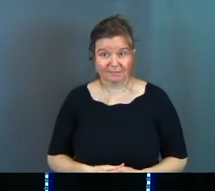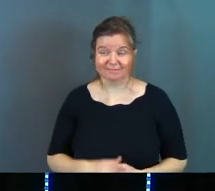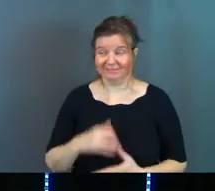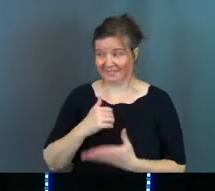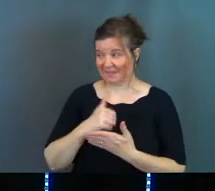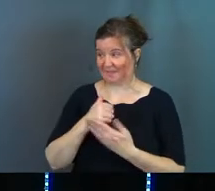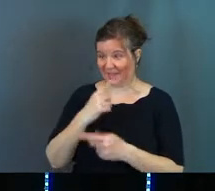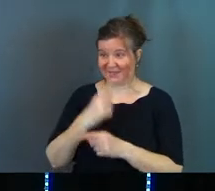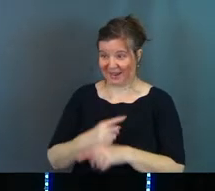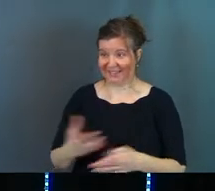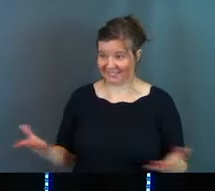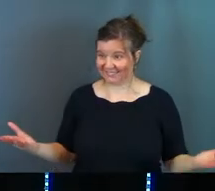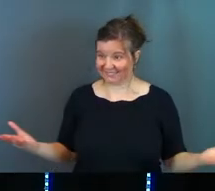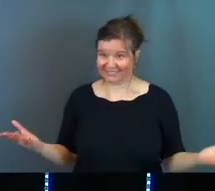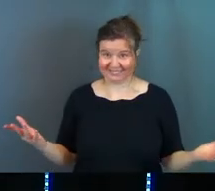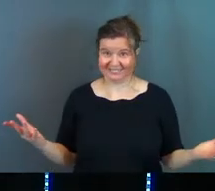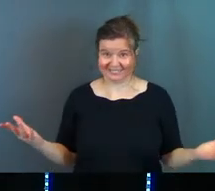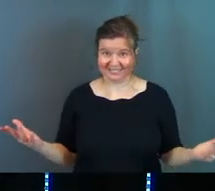Amen, right?